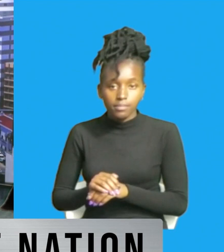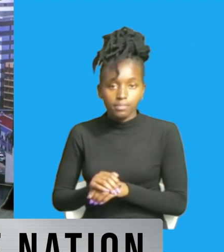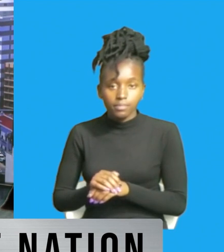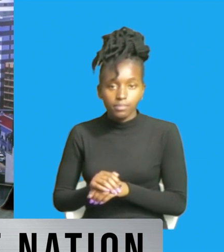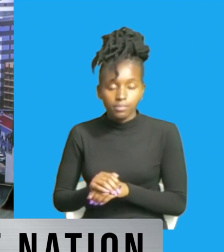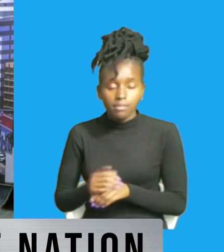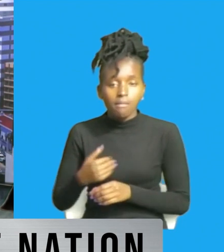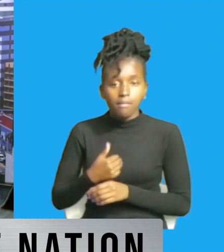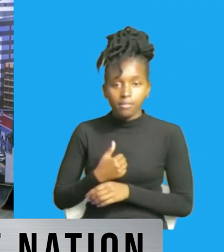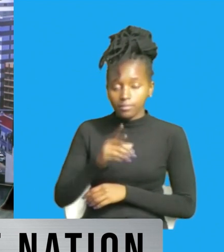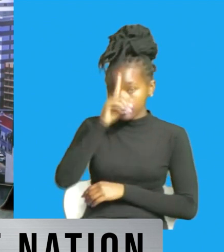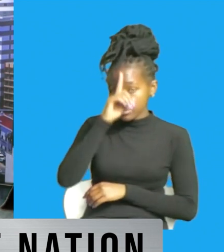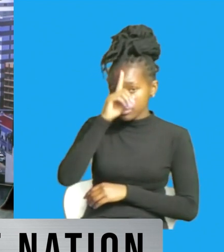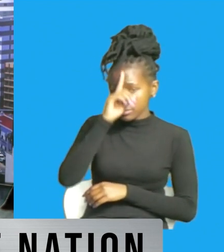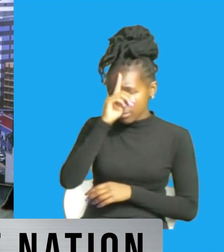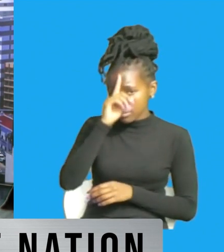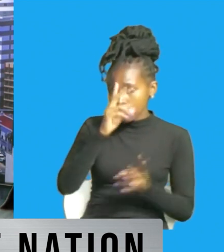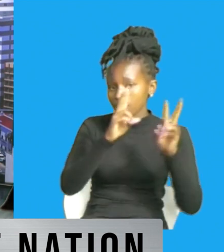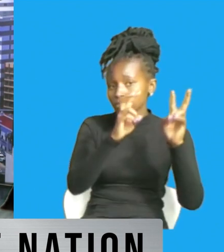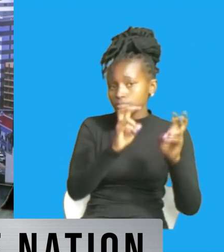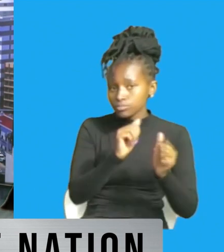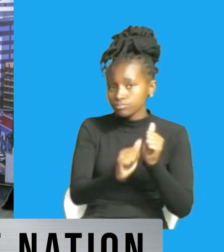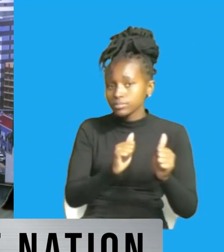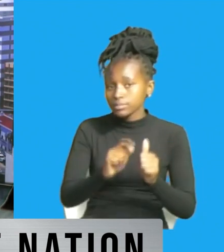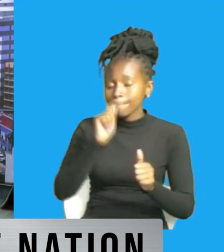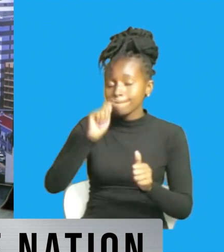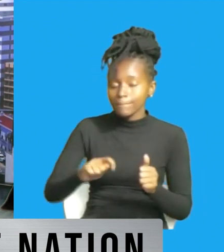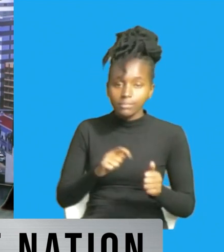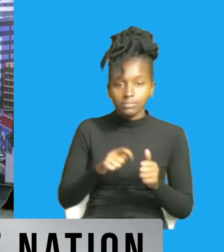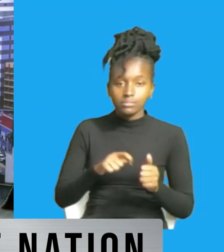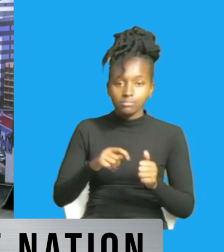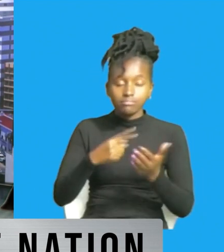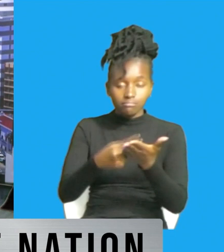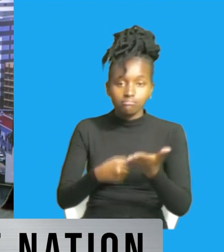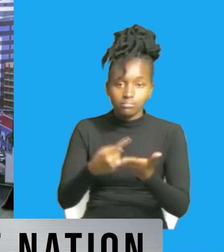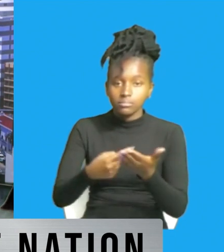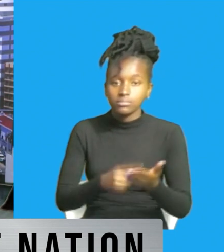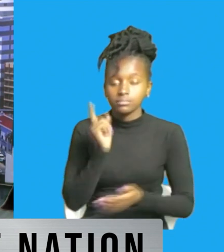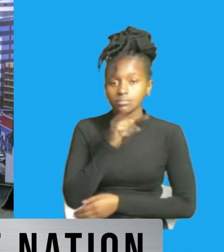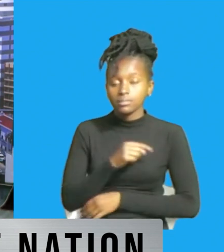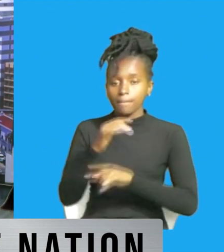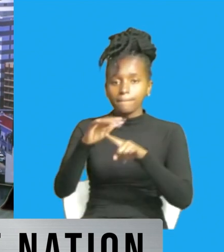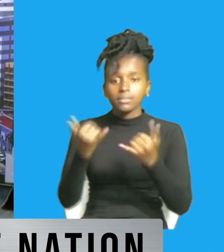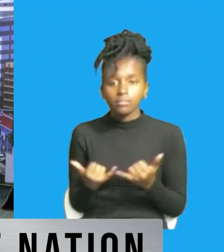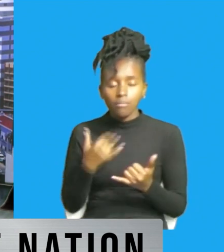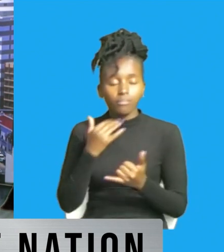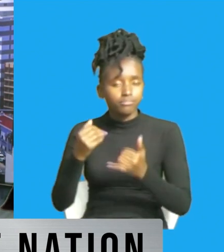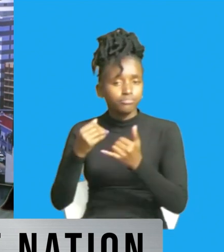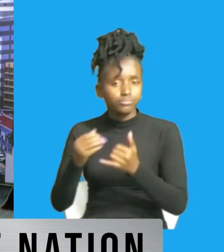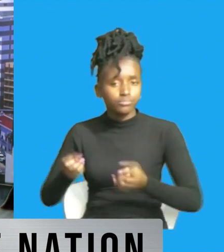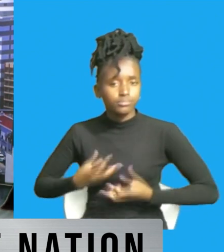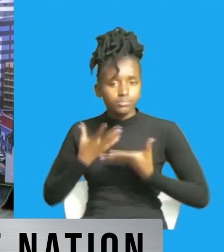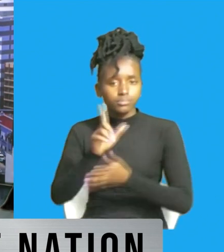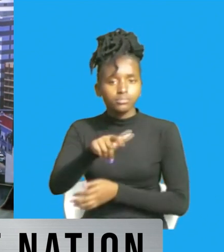some serious issues here that need to be addressed. But come on, let's talk here.